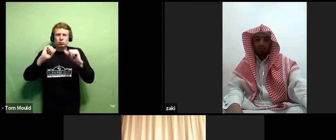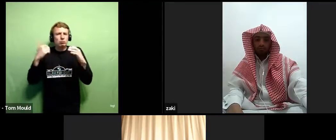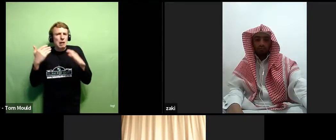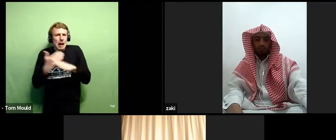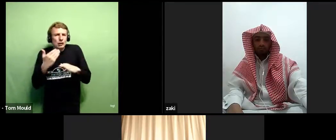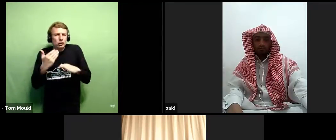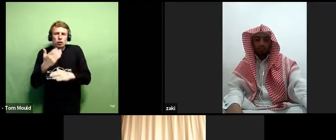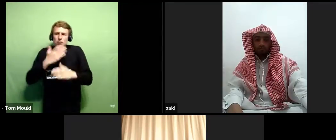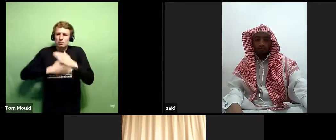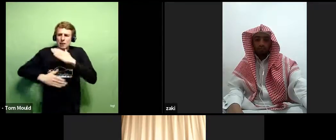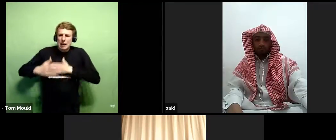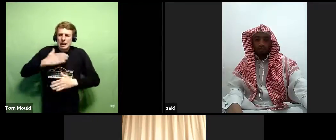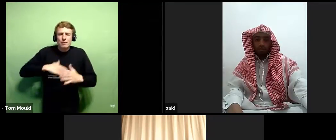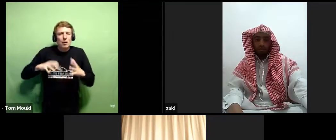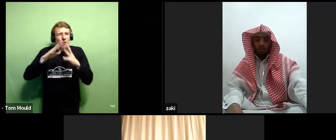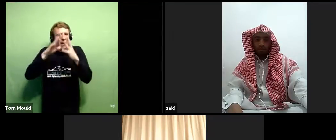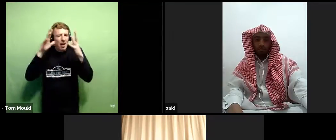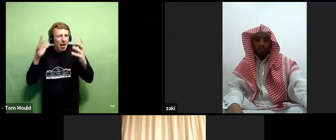acceptance of all actions.